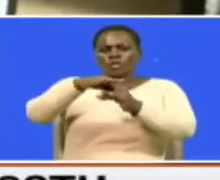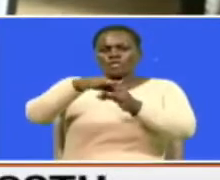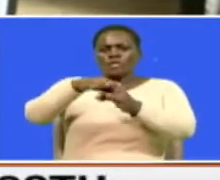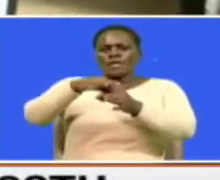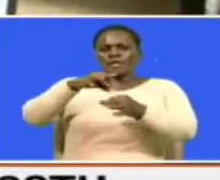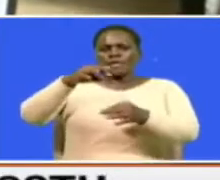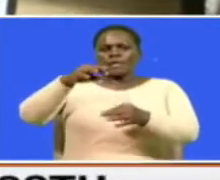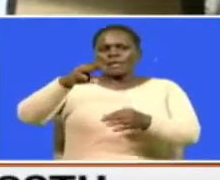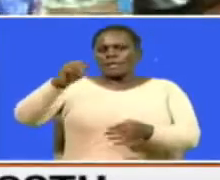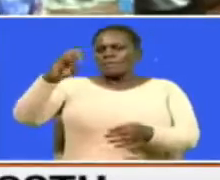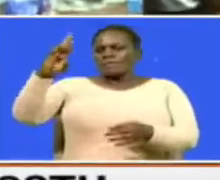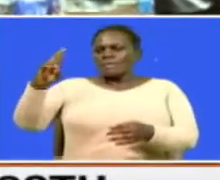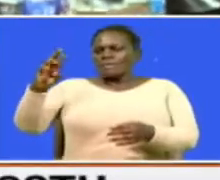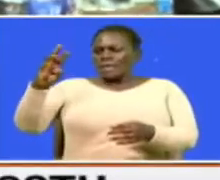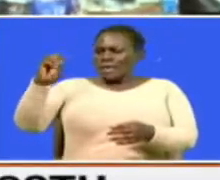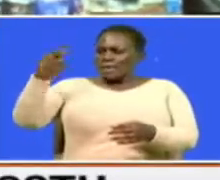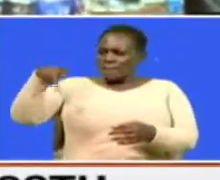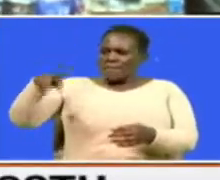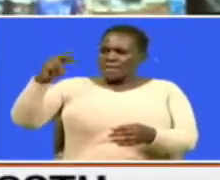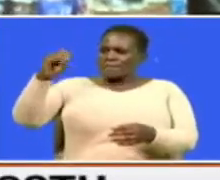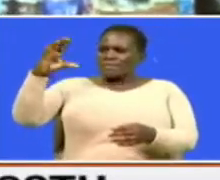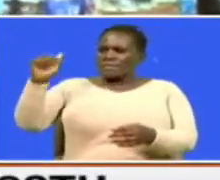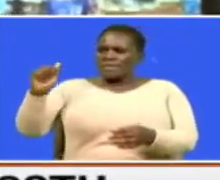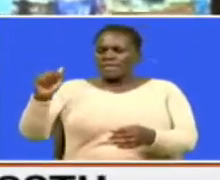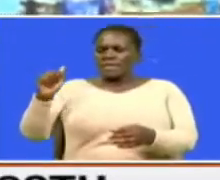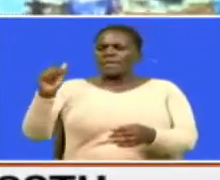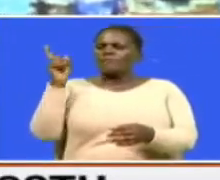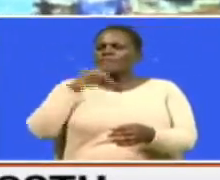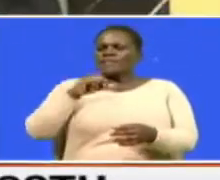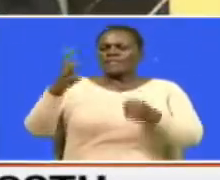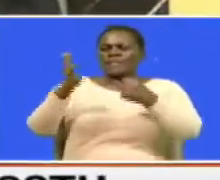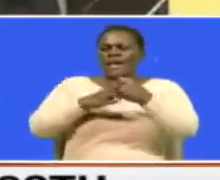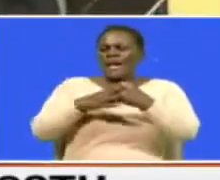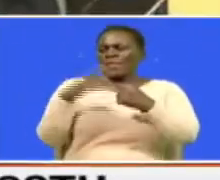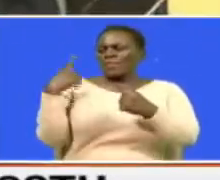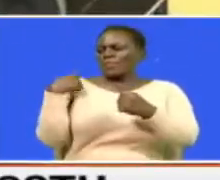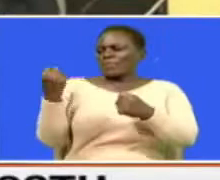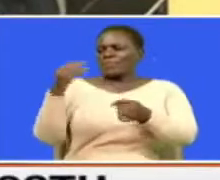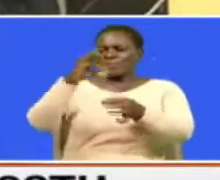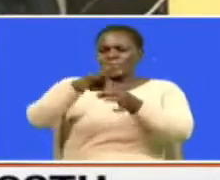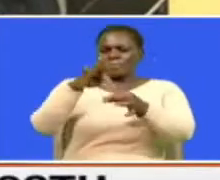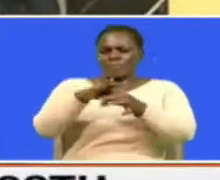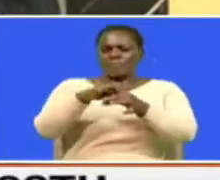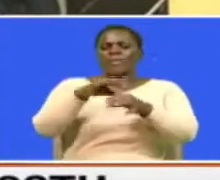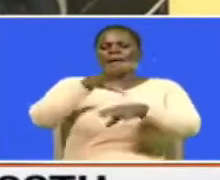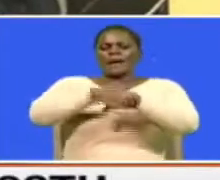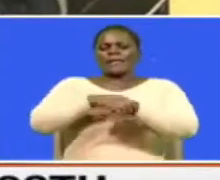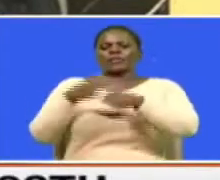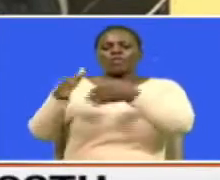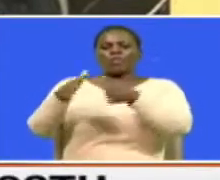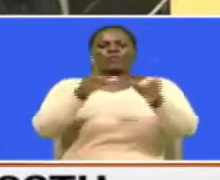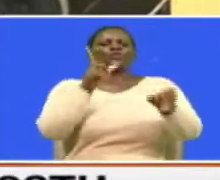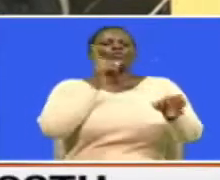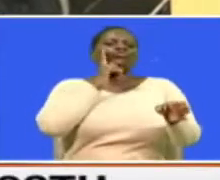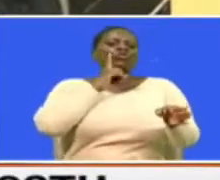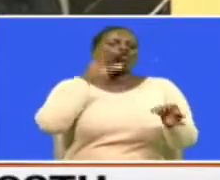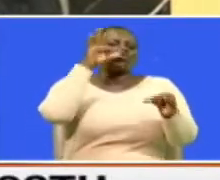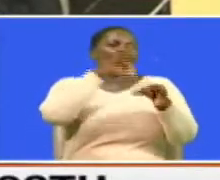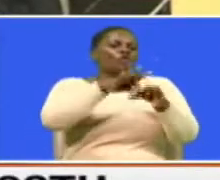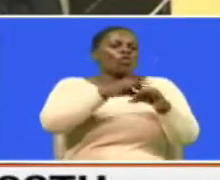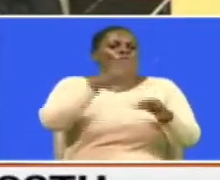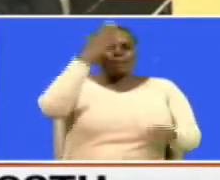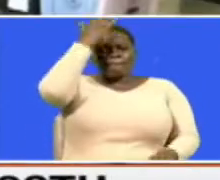county reps and ward reps respectively in the just concluded August 9 general election, will get an opportunity to do so on